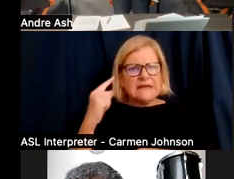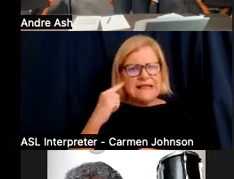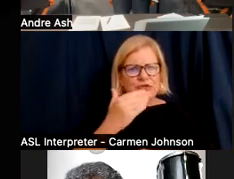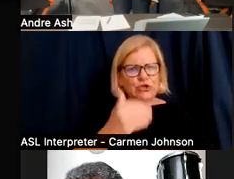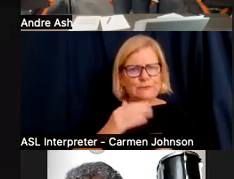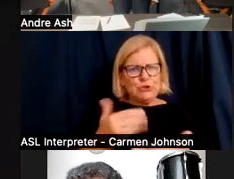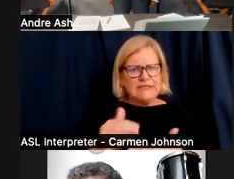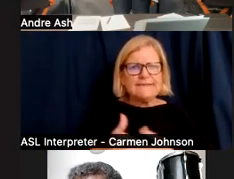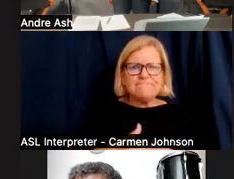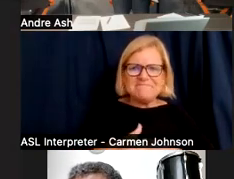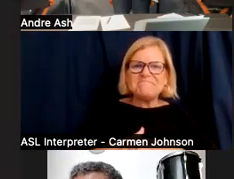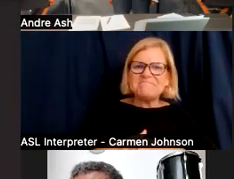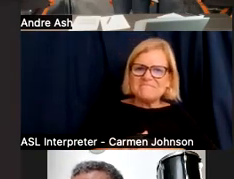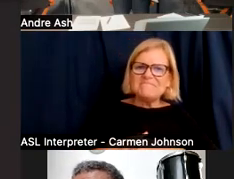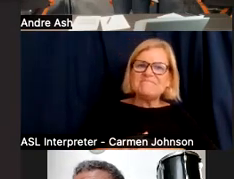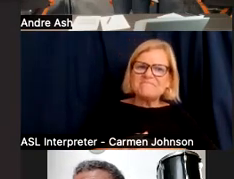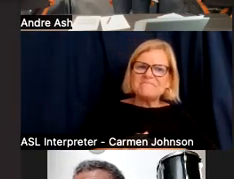Okay?